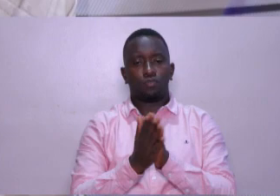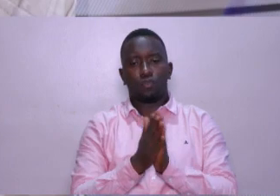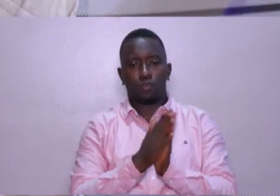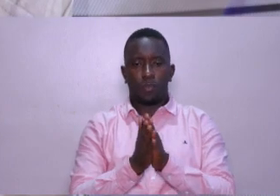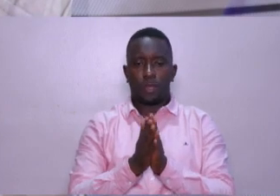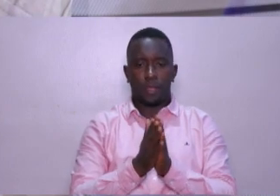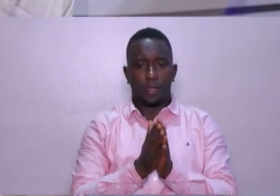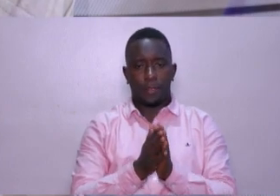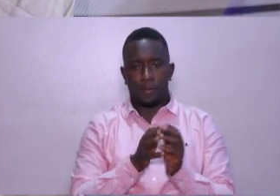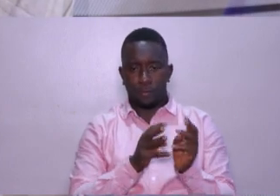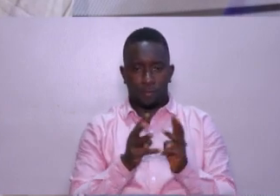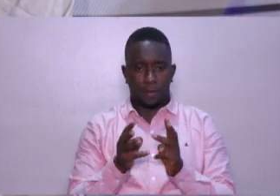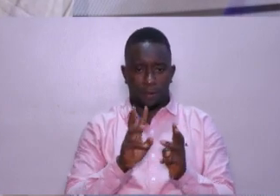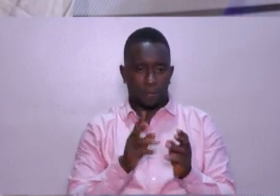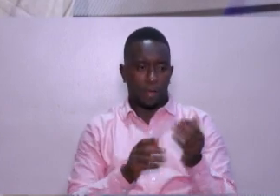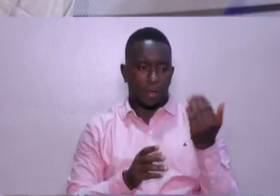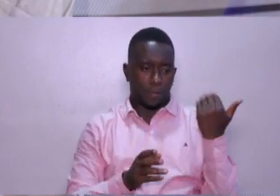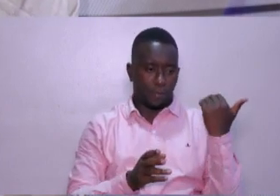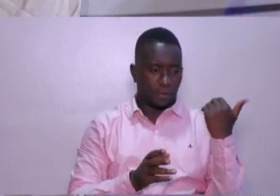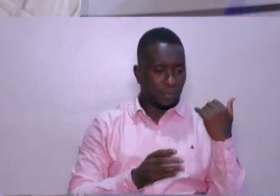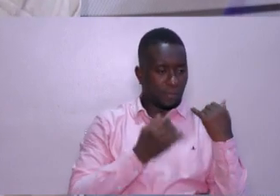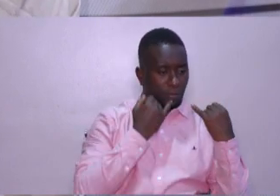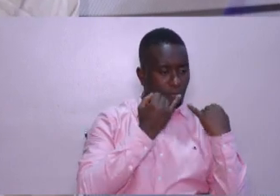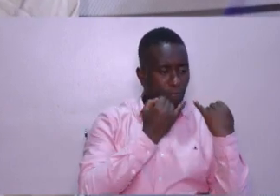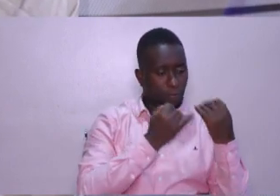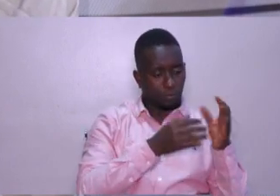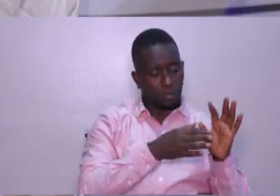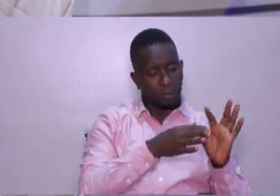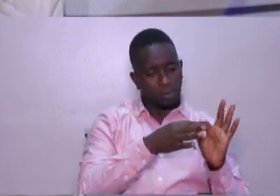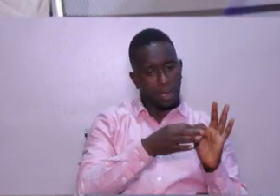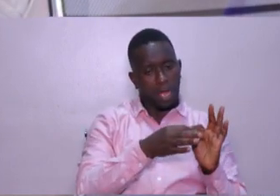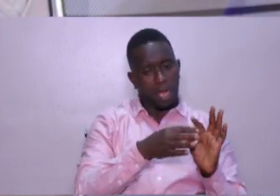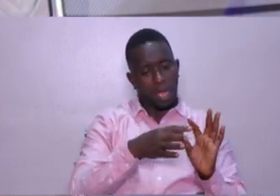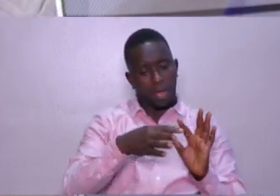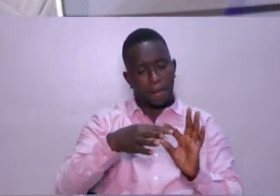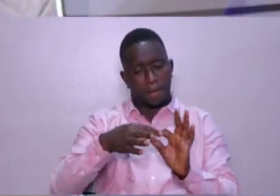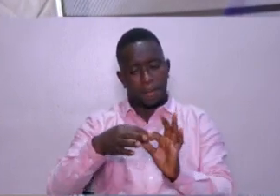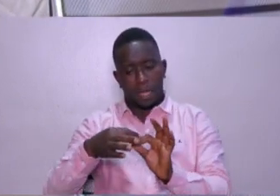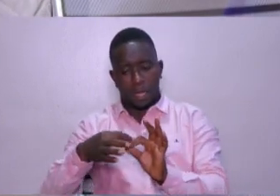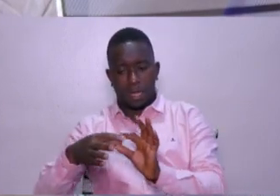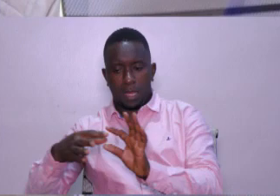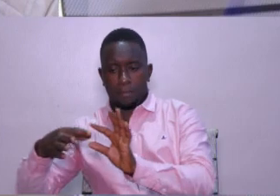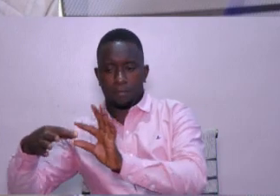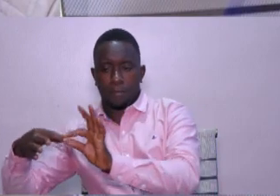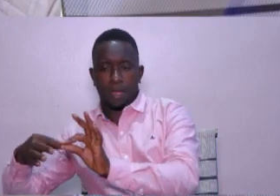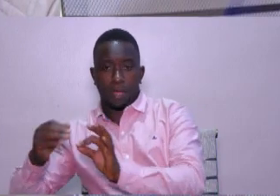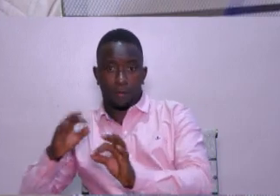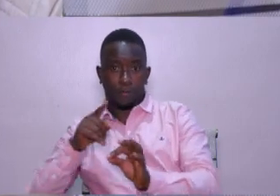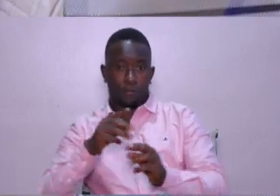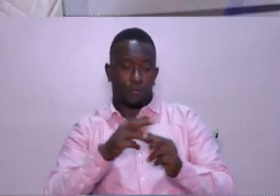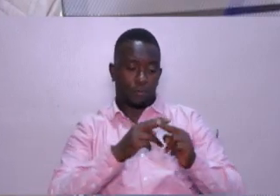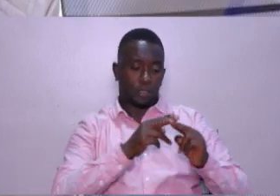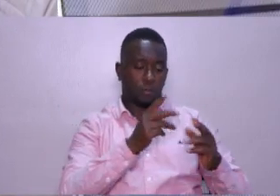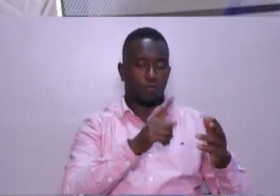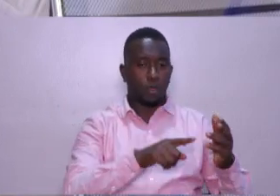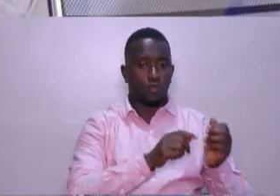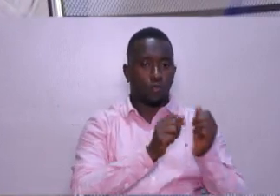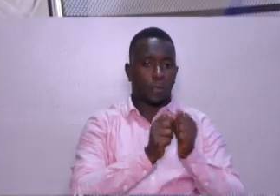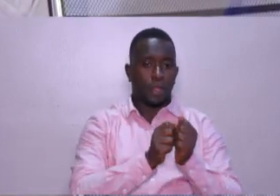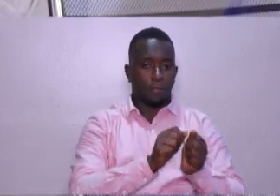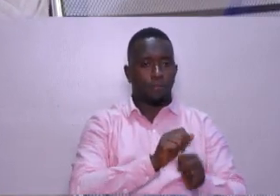connects to the next kind of thing. I don't know if that makes sense. For example, if I started with irrigation, I should make it